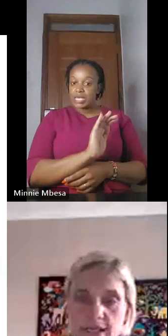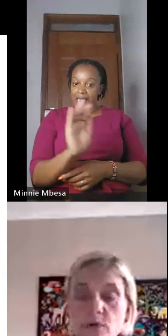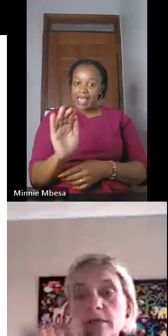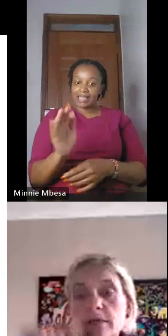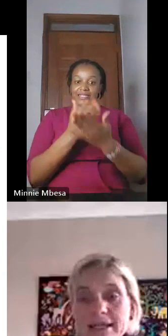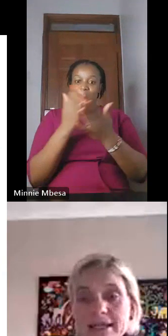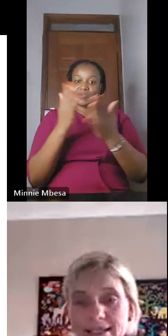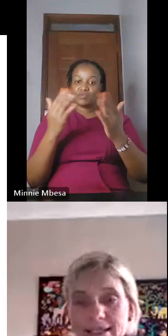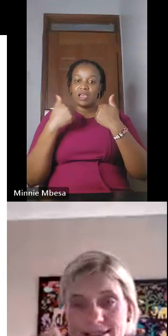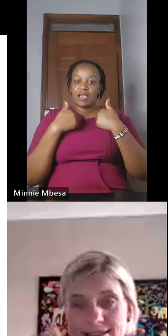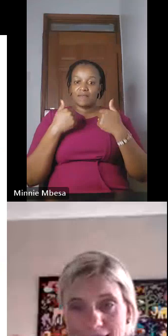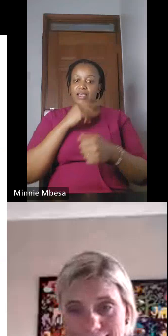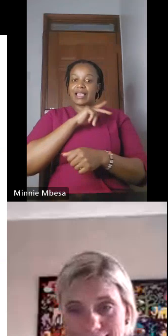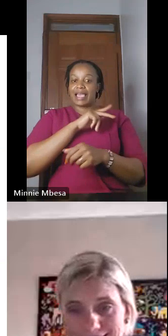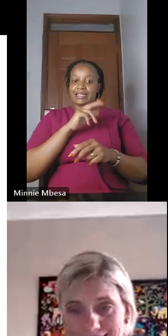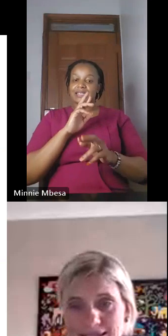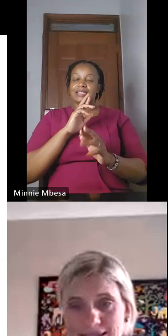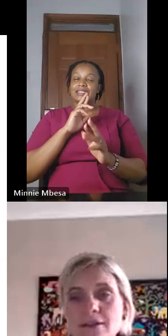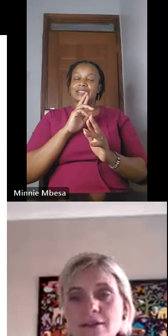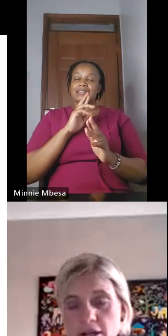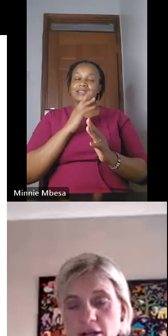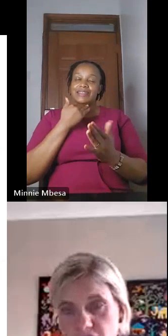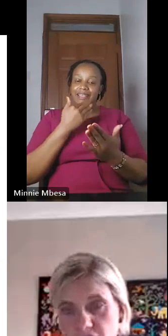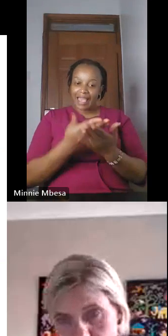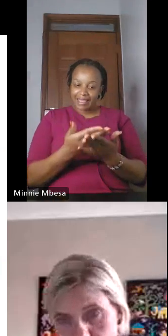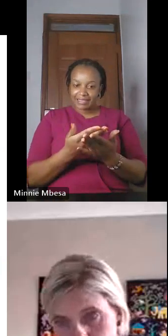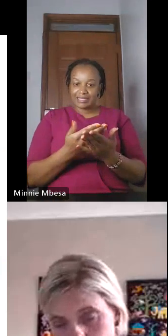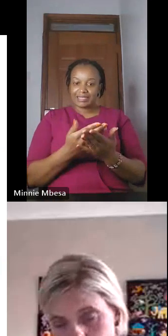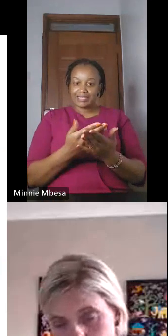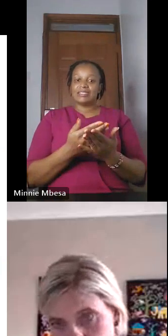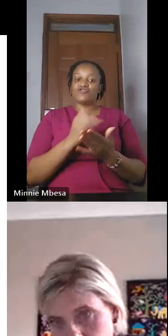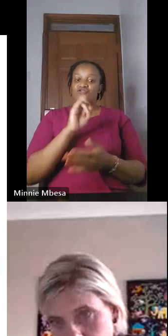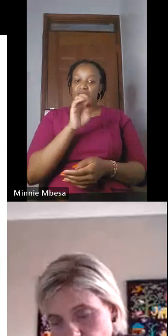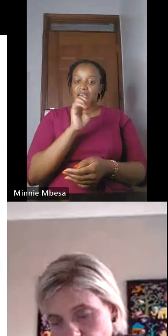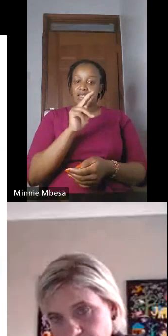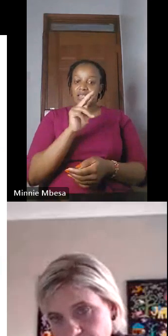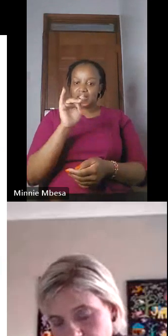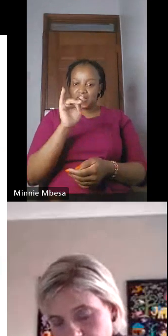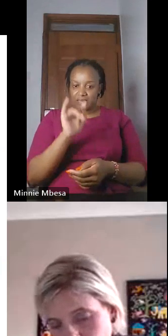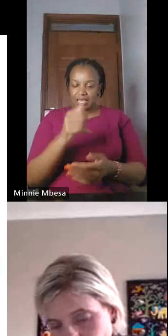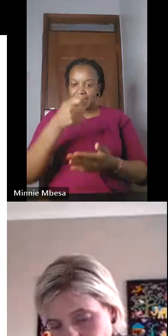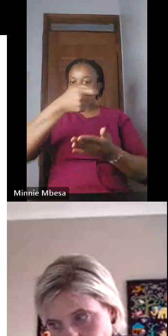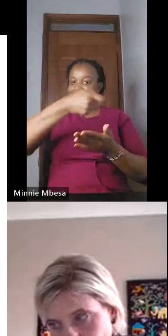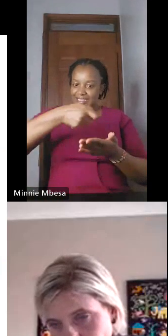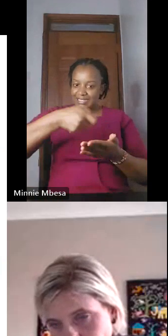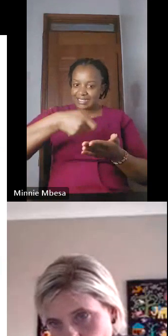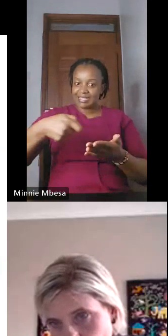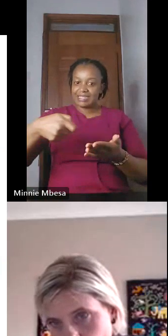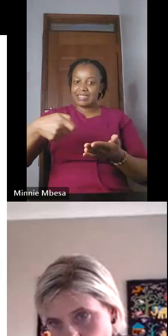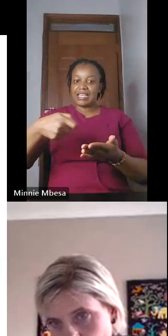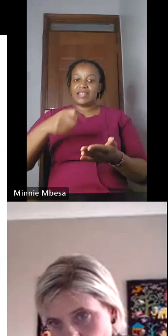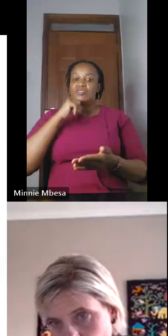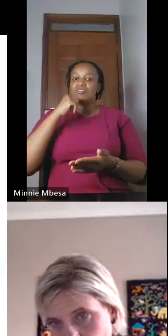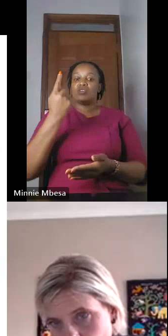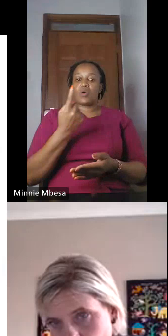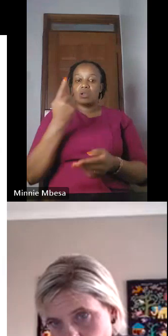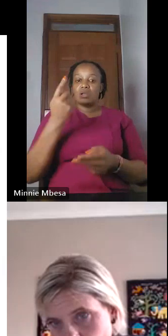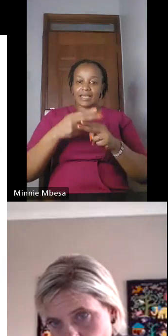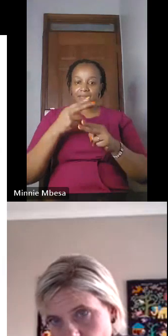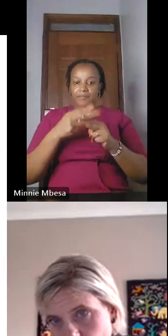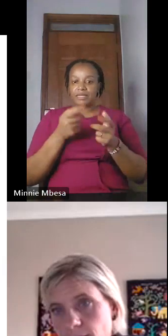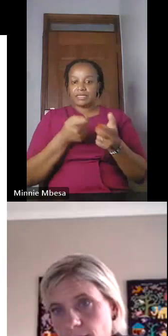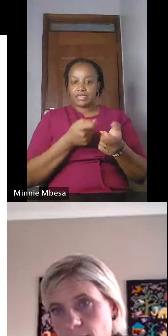regards, Jenny Lawton, but I sign it, not just my name typed on the letter.